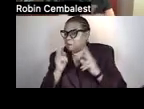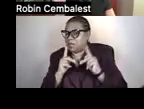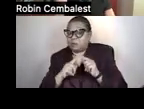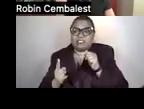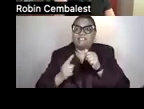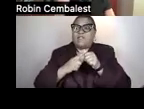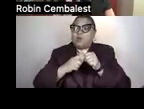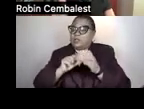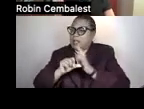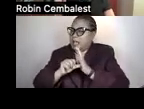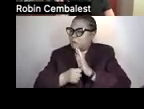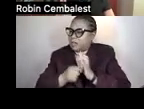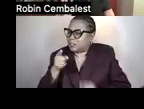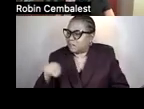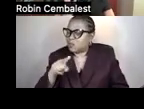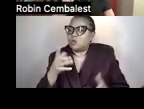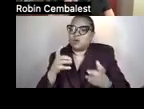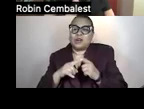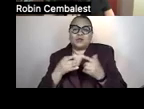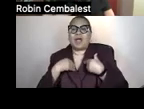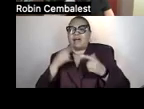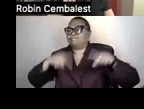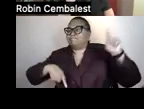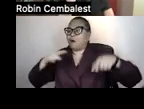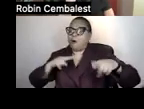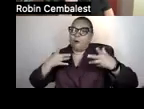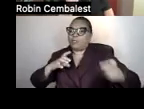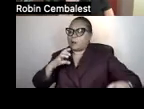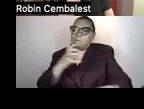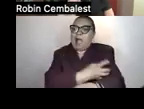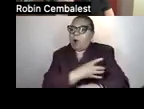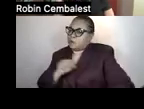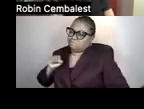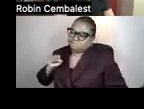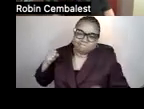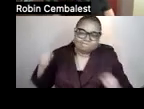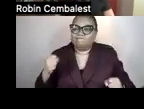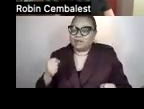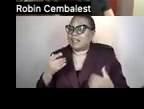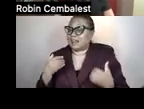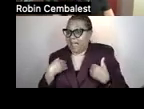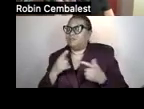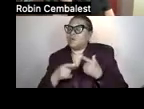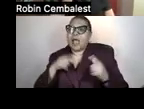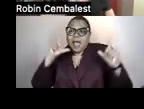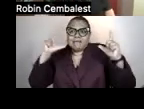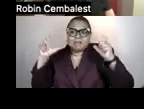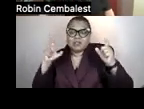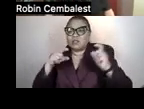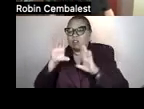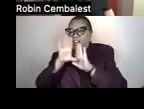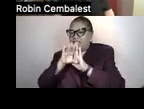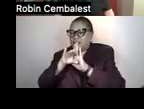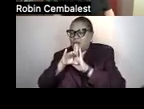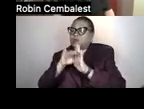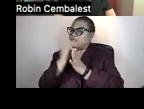first impression of you. So we wanted to have all the power that it could possibly have. We want to have pictures or videos of